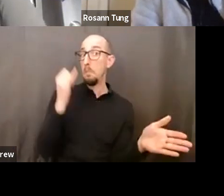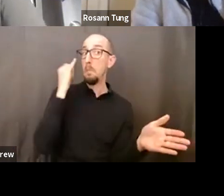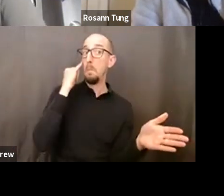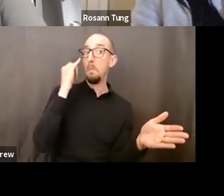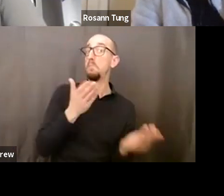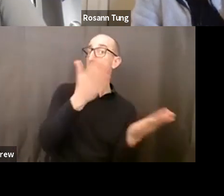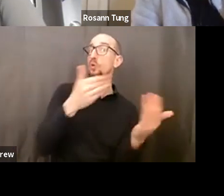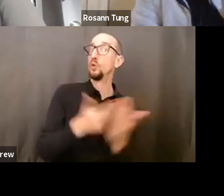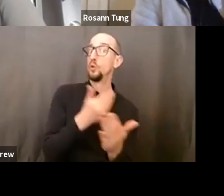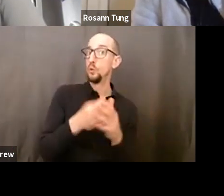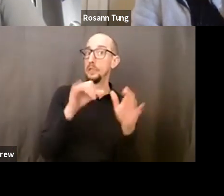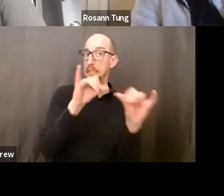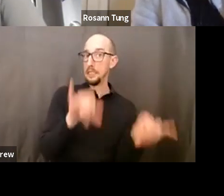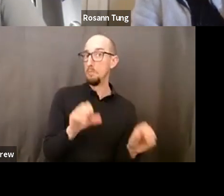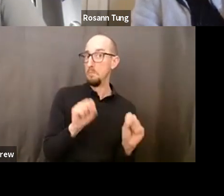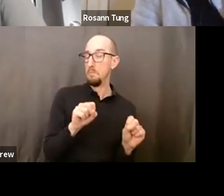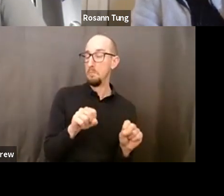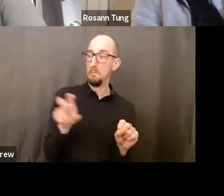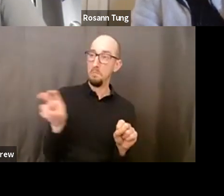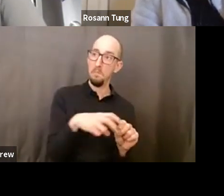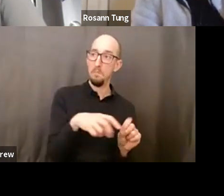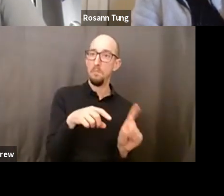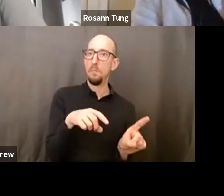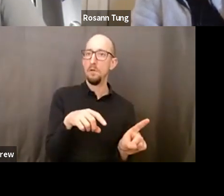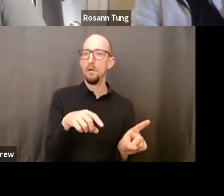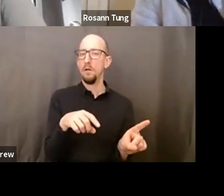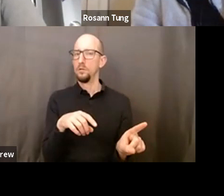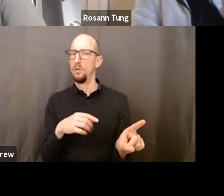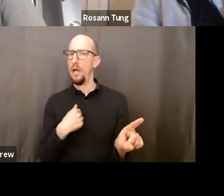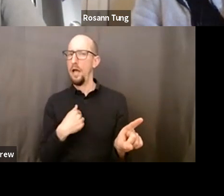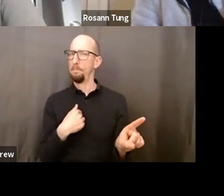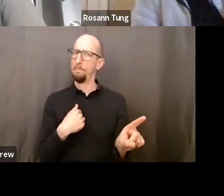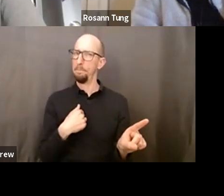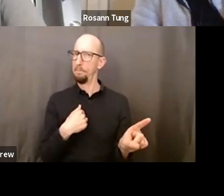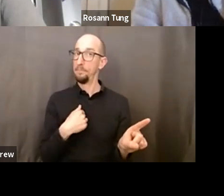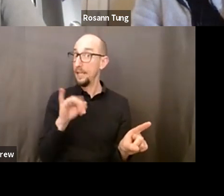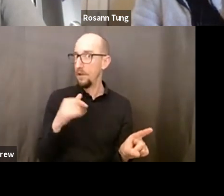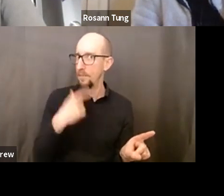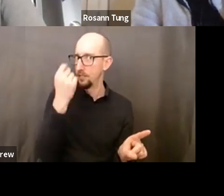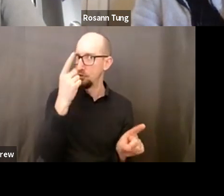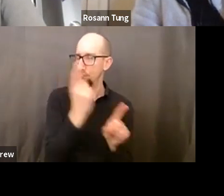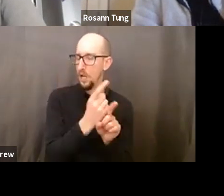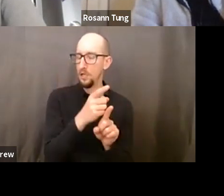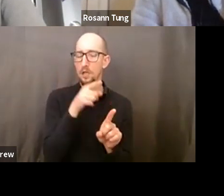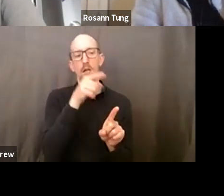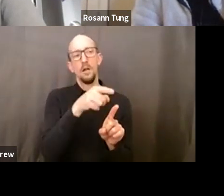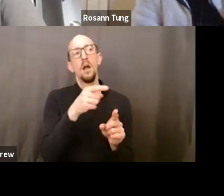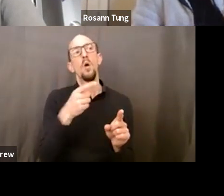I'm understanding the direction of the conversation, we're thinking that maybe there will